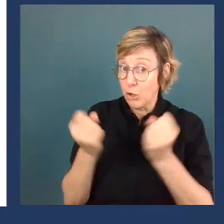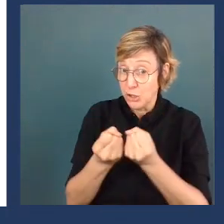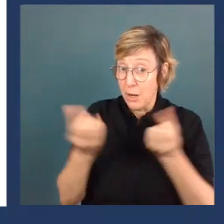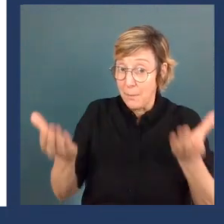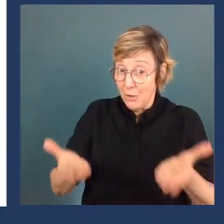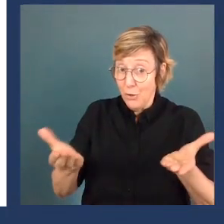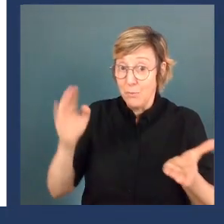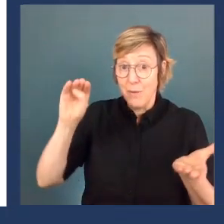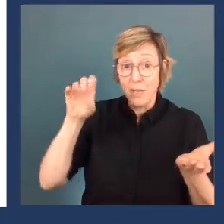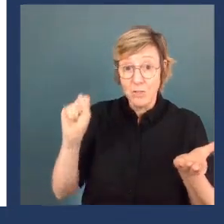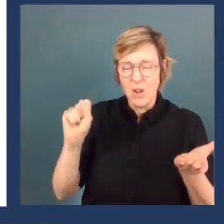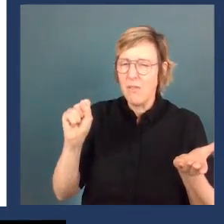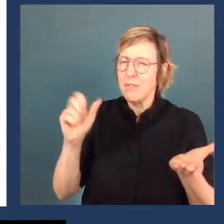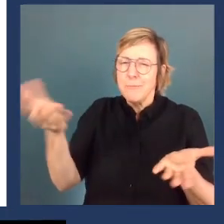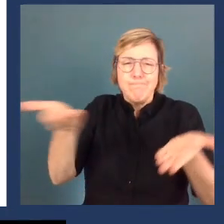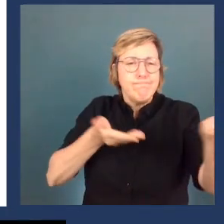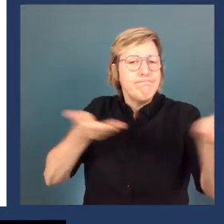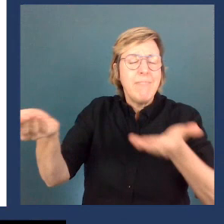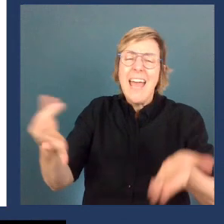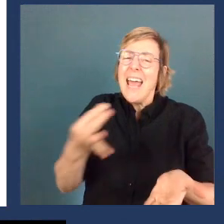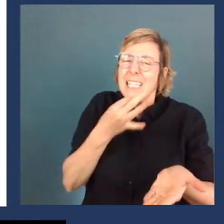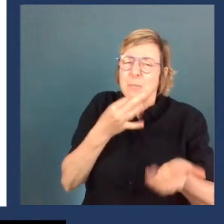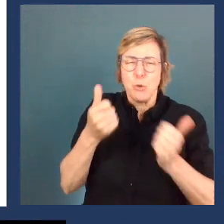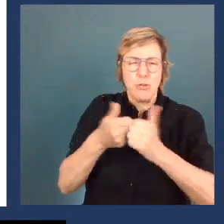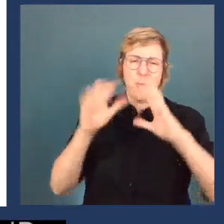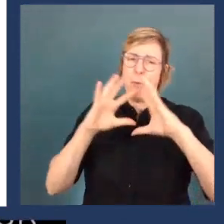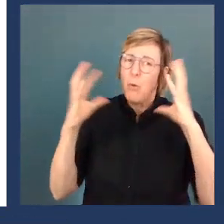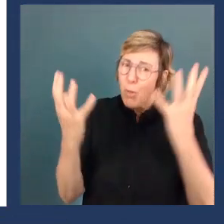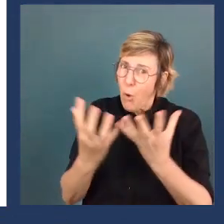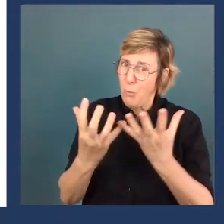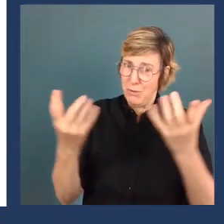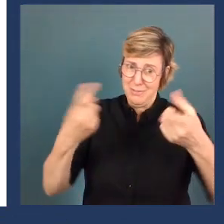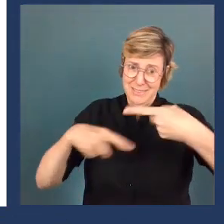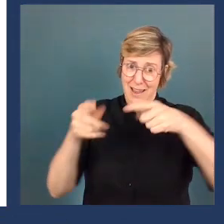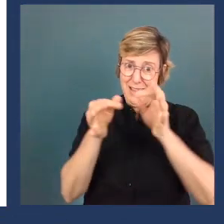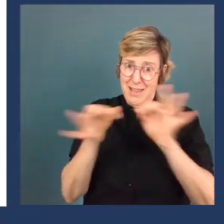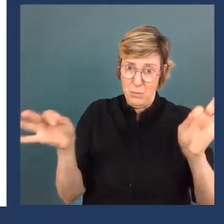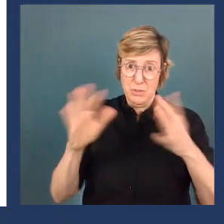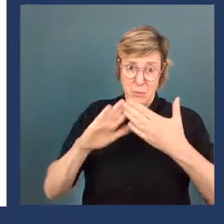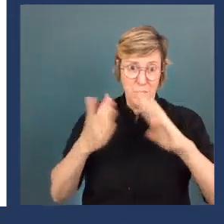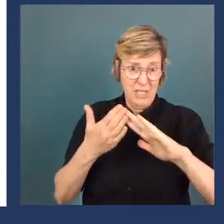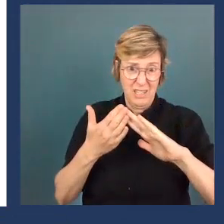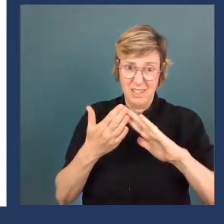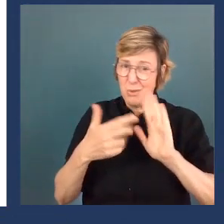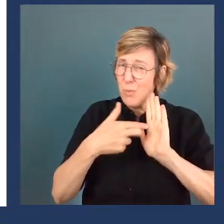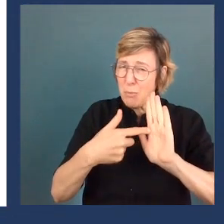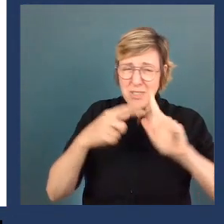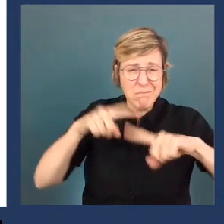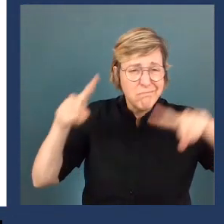global sign language research community. Attendees represented multiple domains, such as deaf